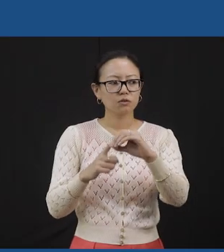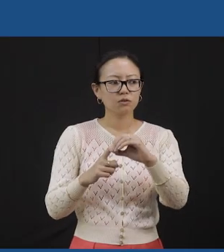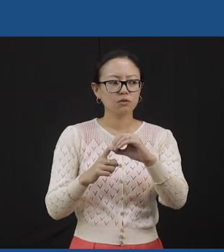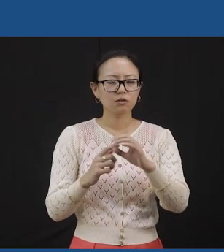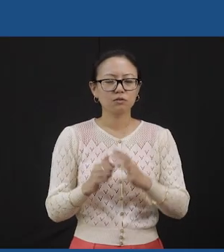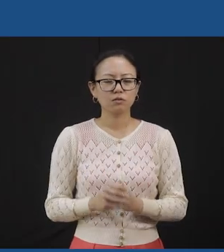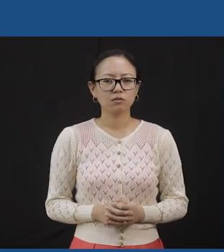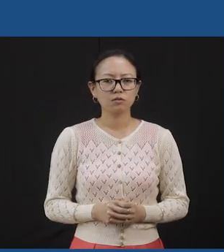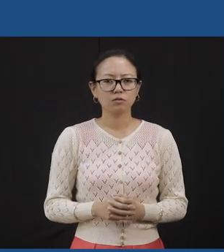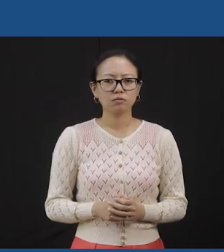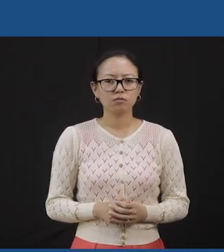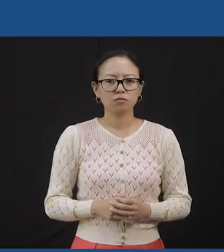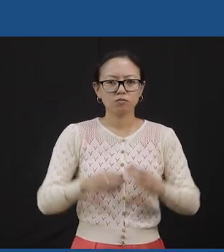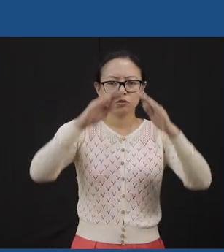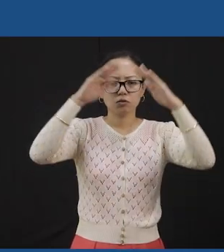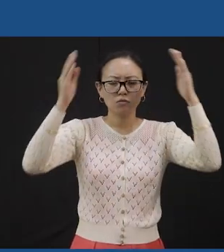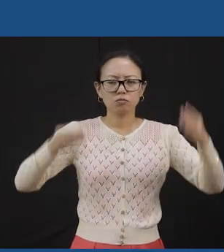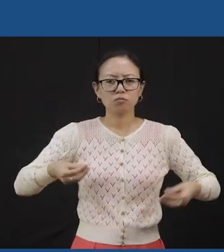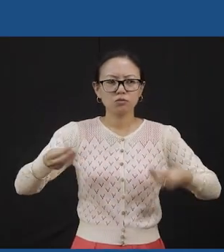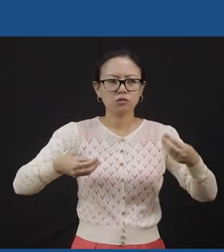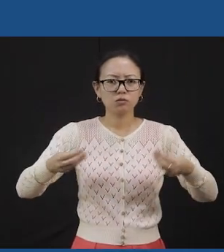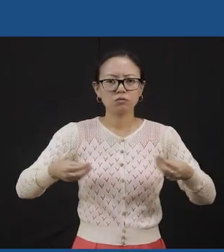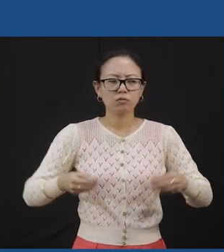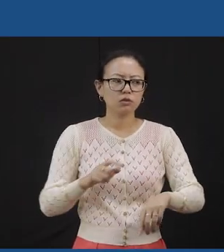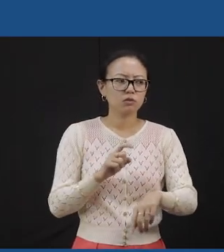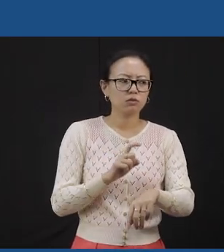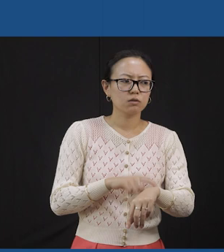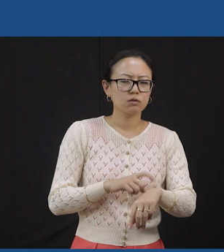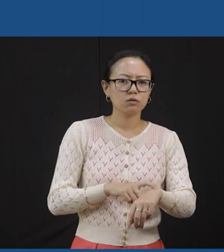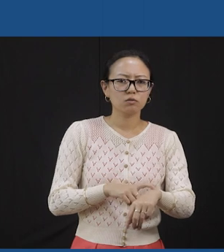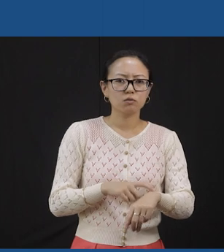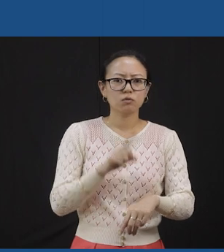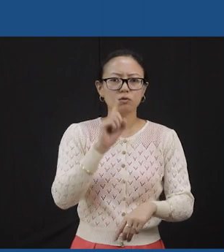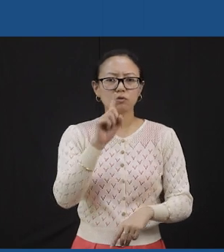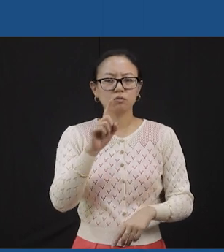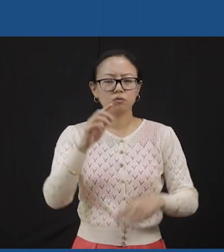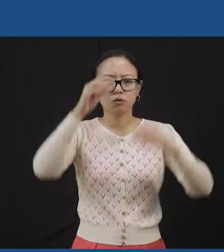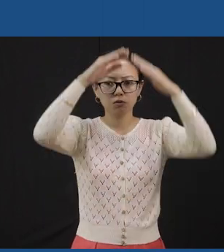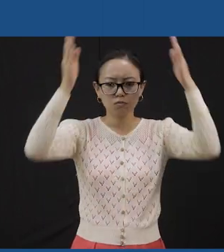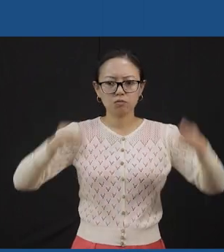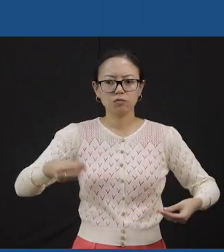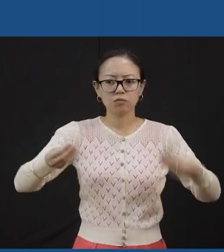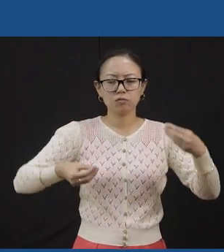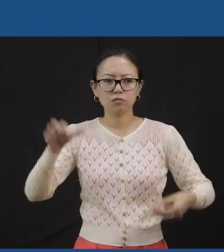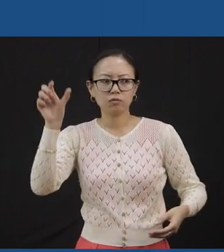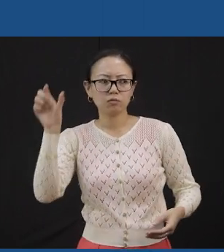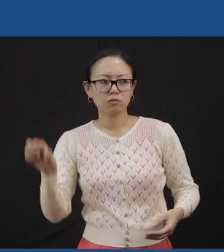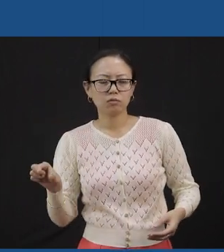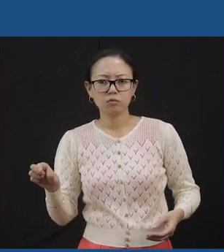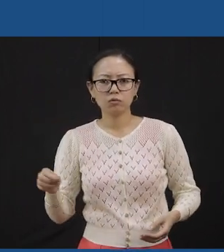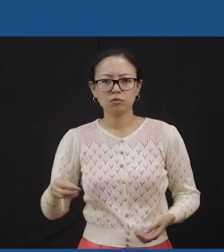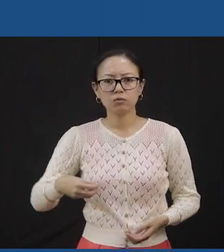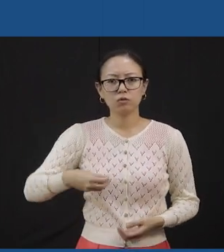The next question. During a sale, a shopkeeper sold 132 toys on the first day.